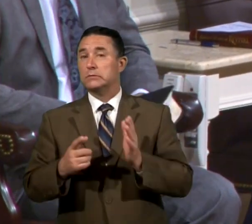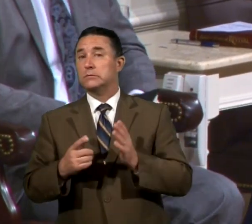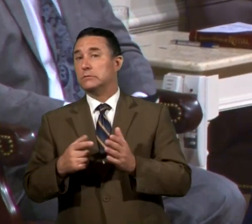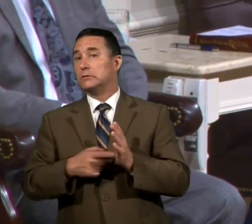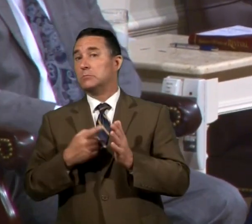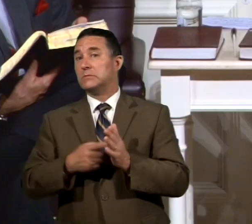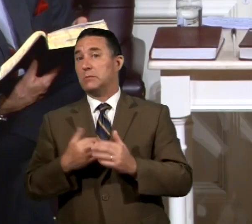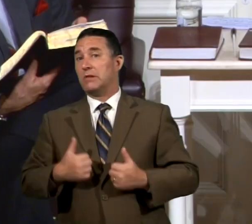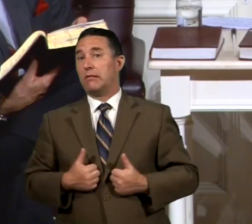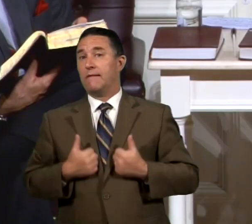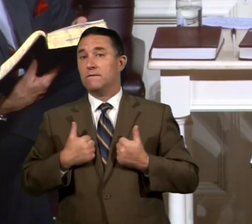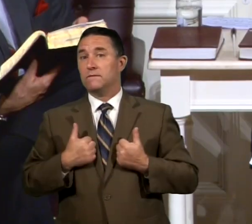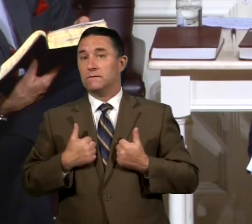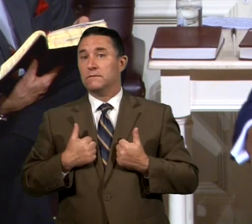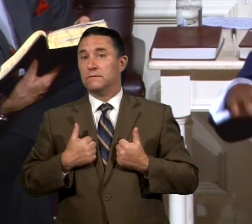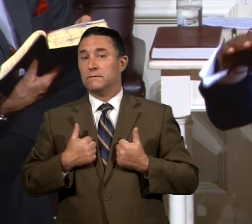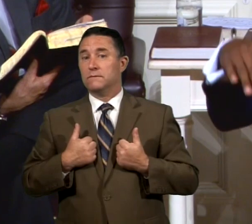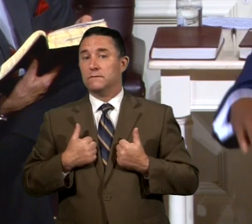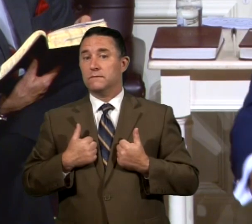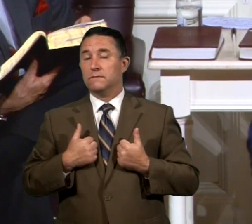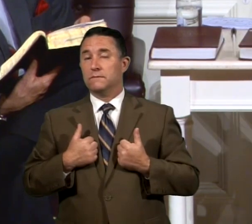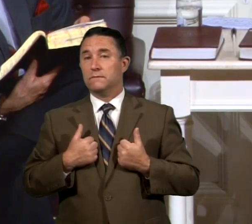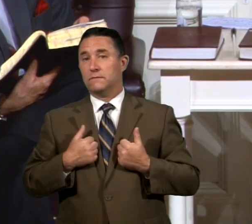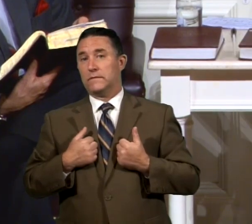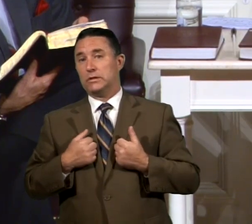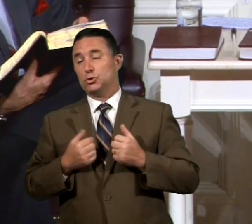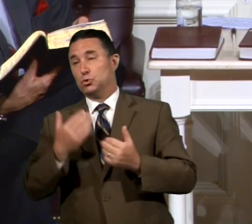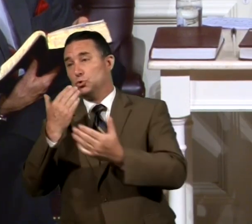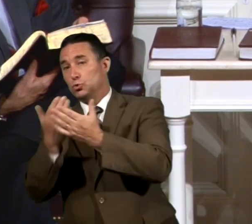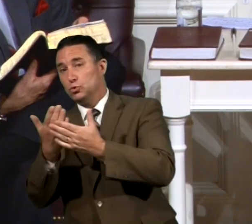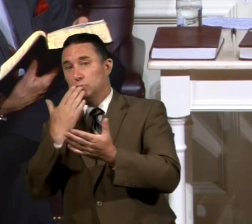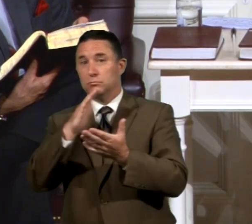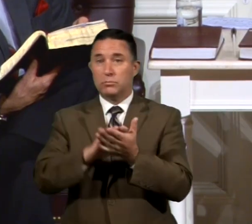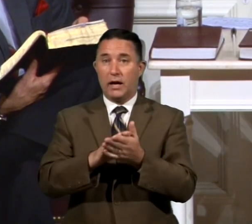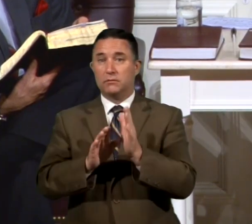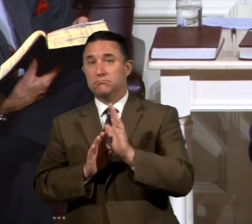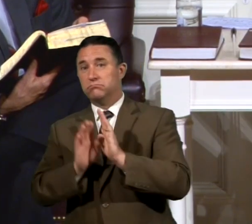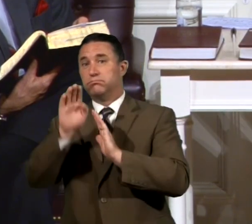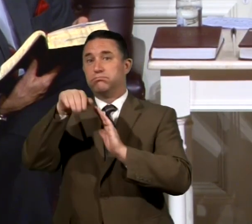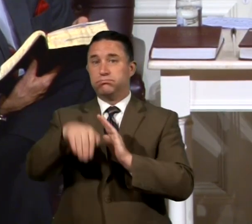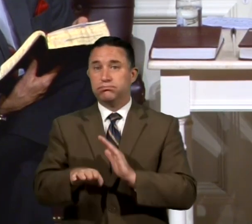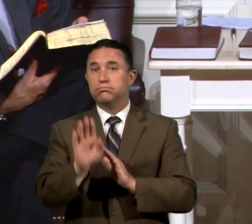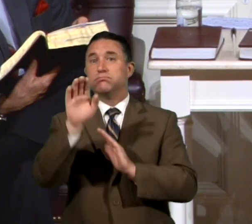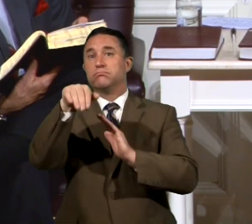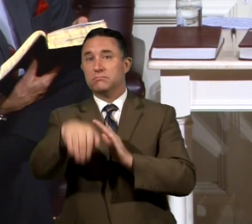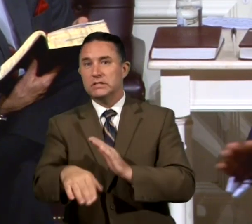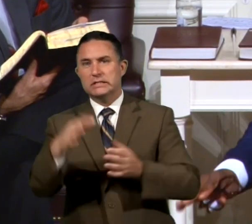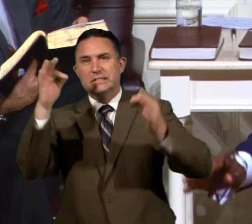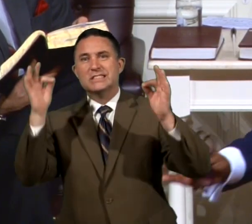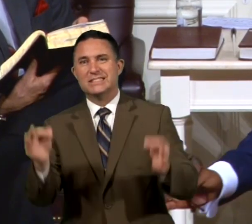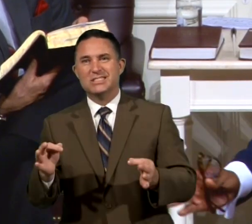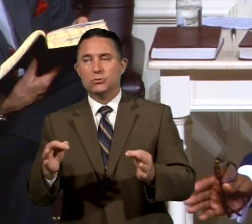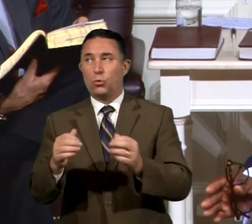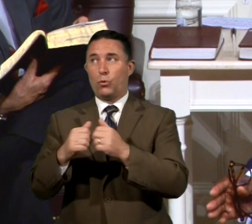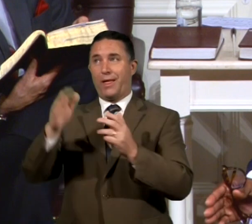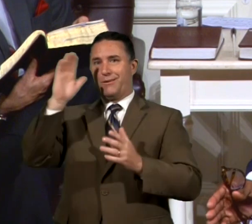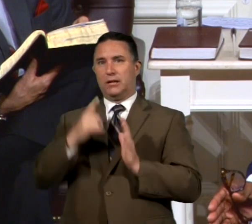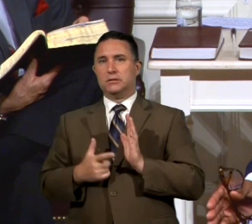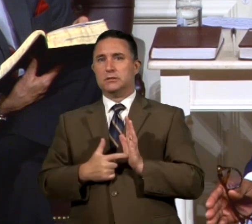Sometimes life has its ebbs and flows. And sometimes we make decisions without